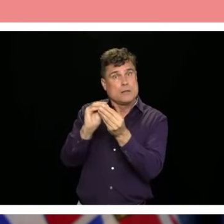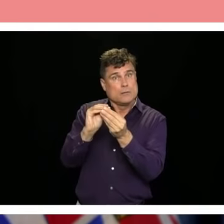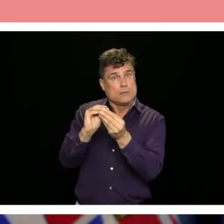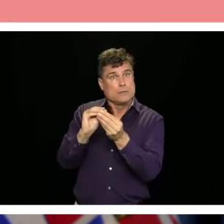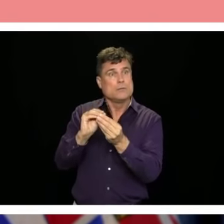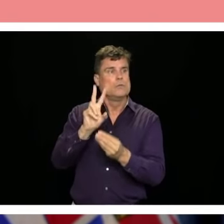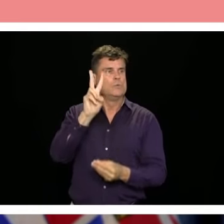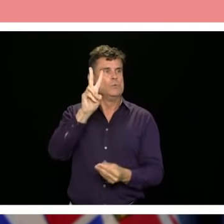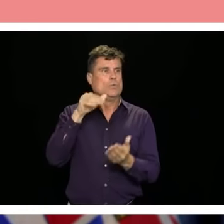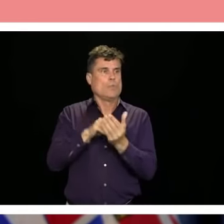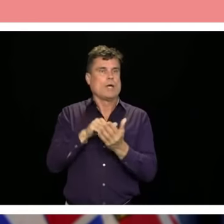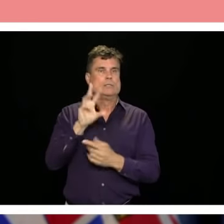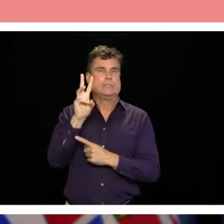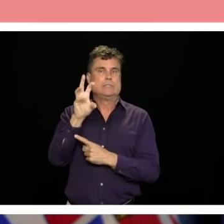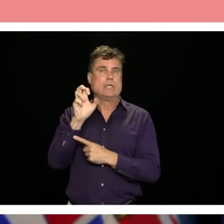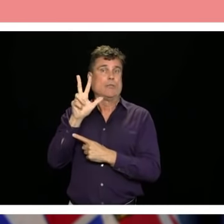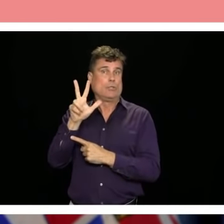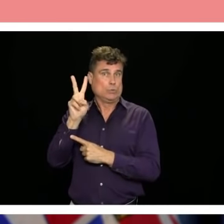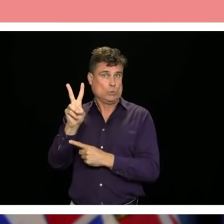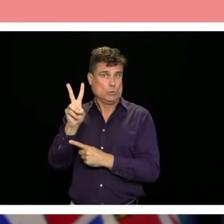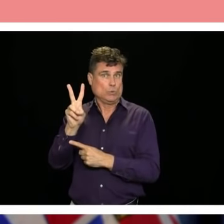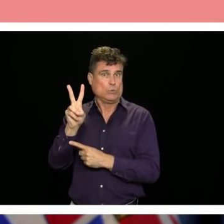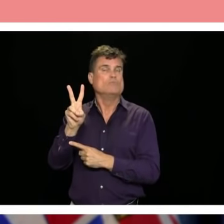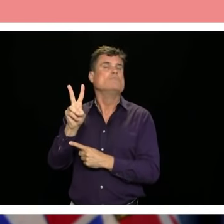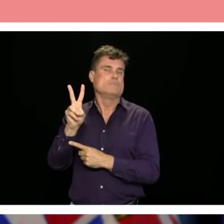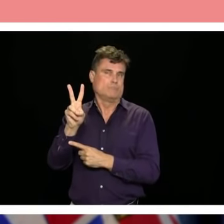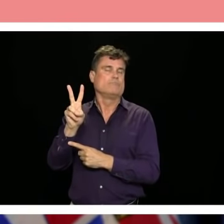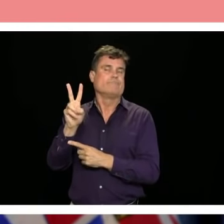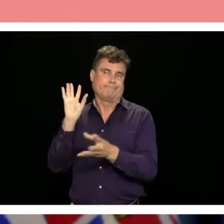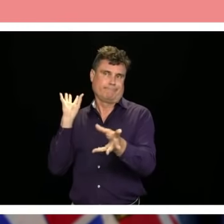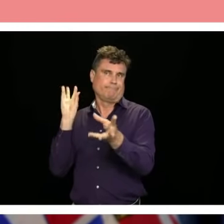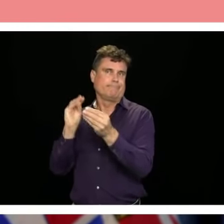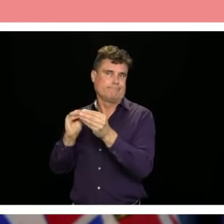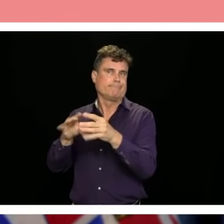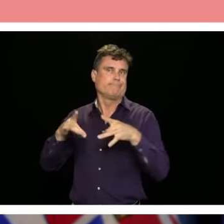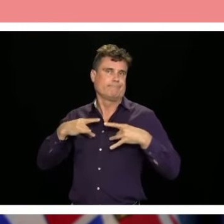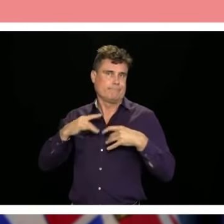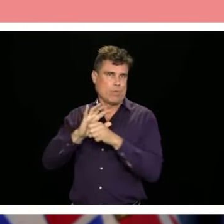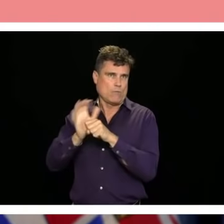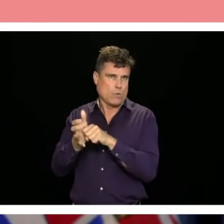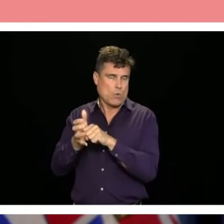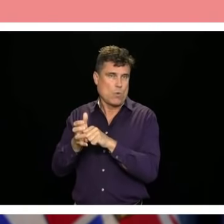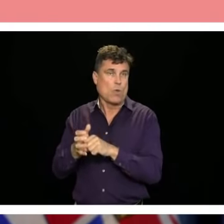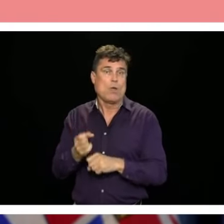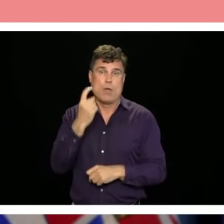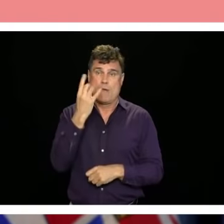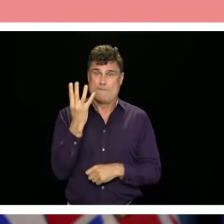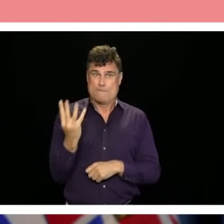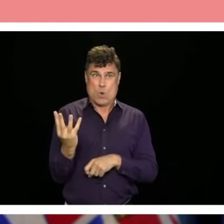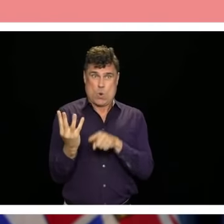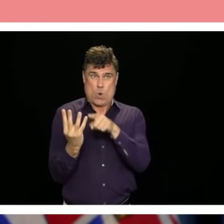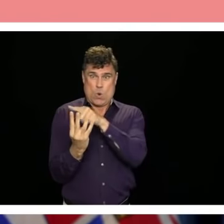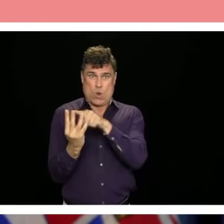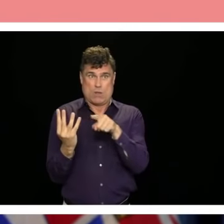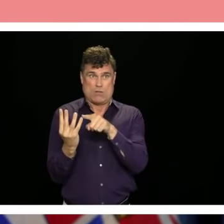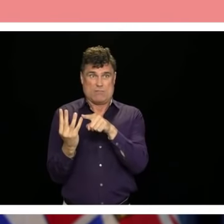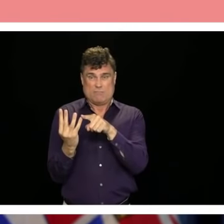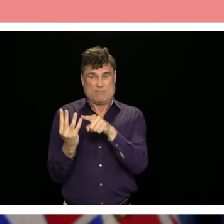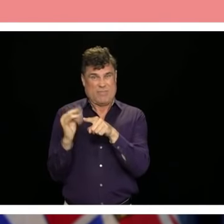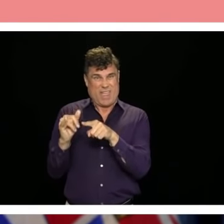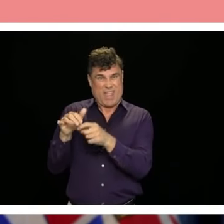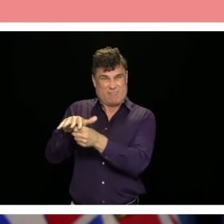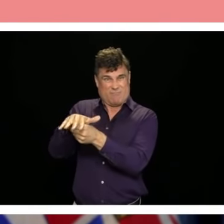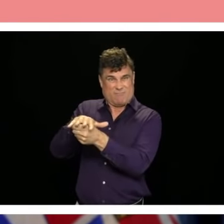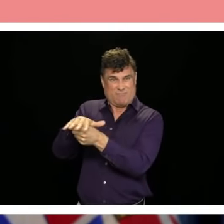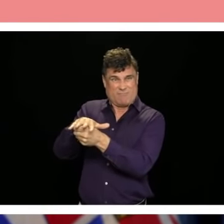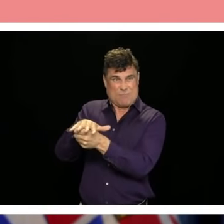2,632 people in BC with COVID-19. I will say with these four epidemiologically linked cases, they